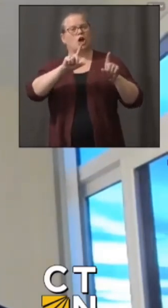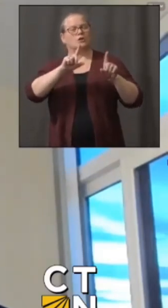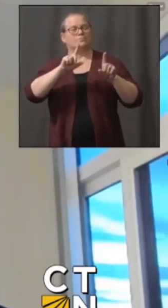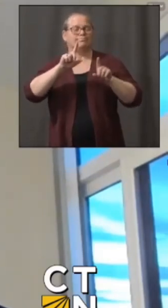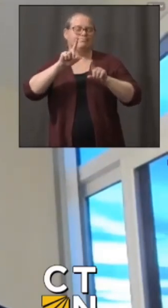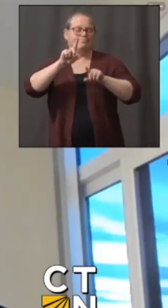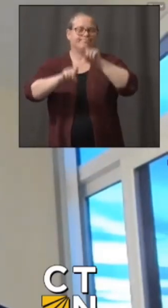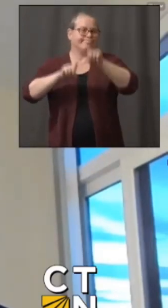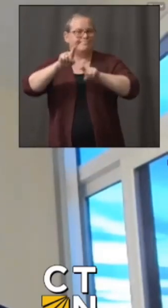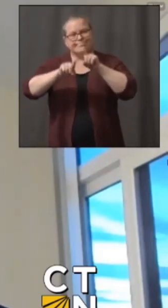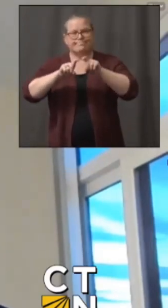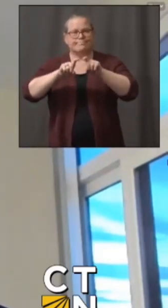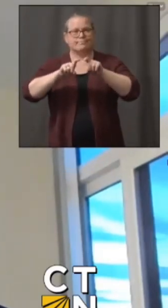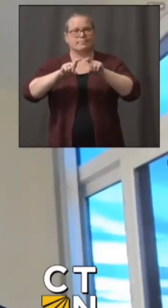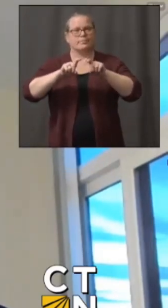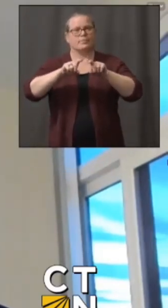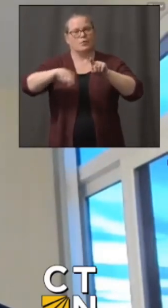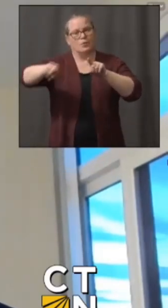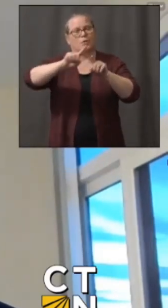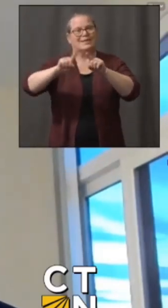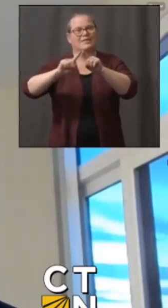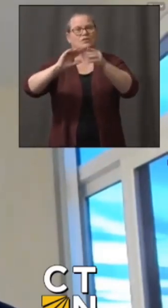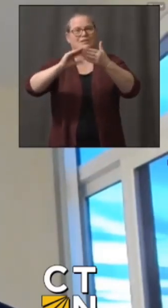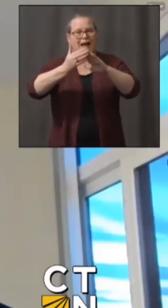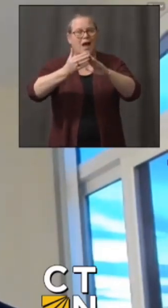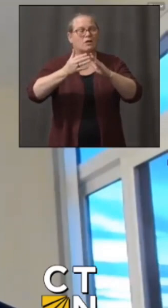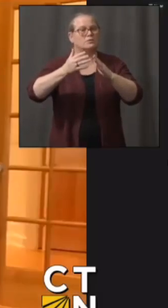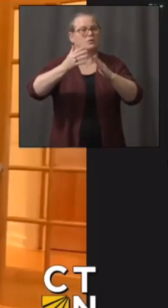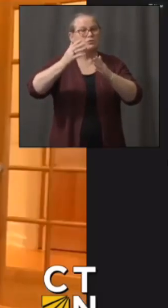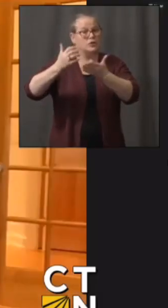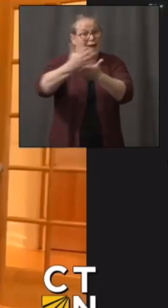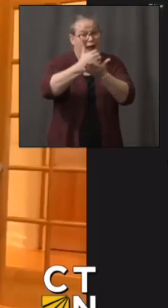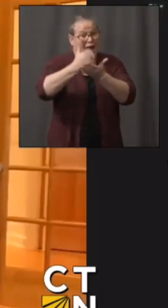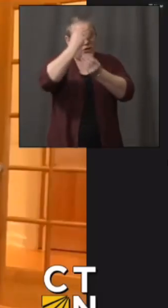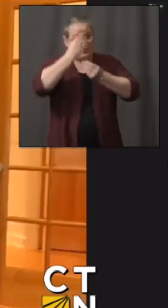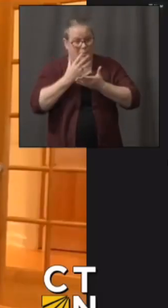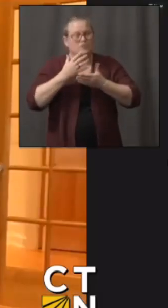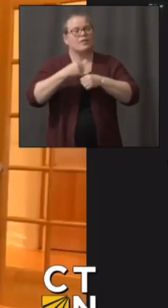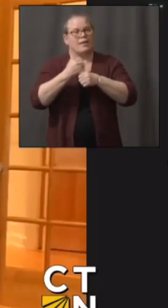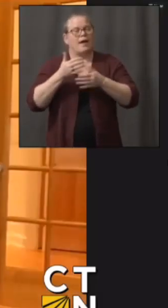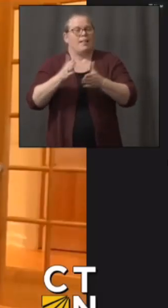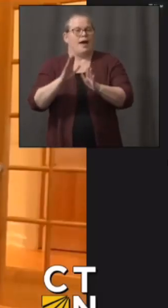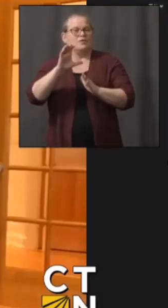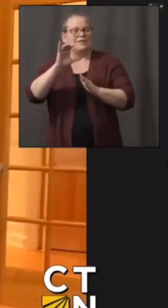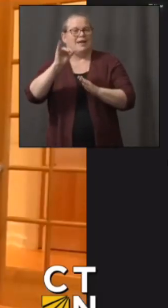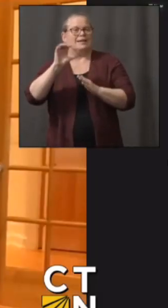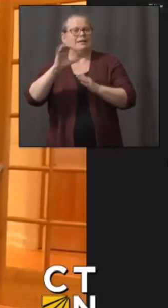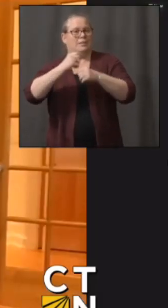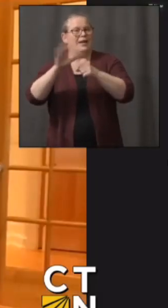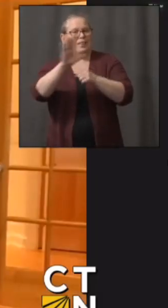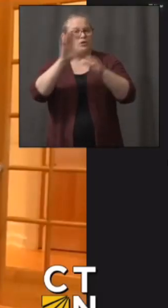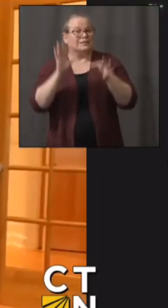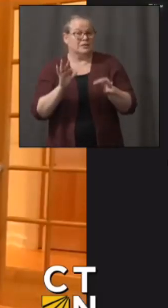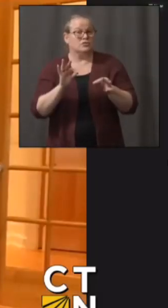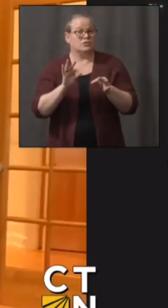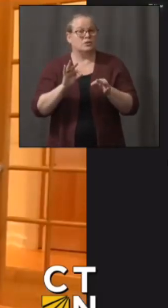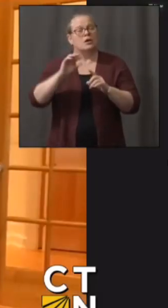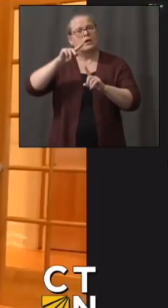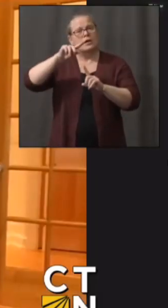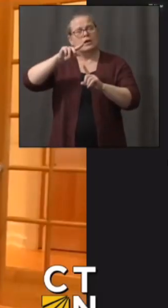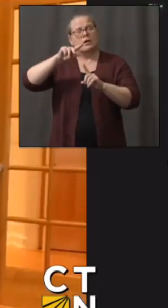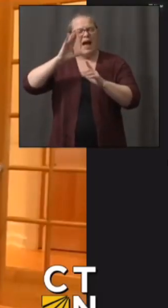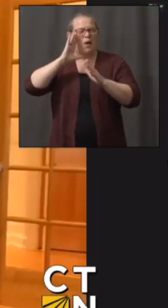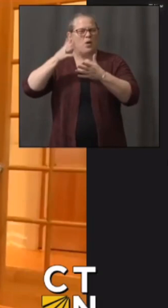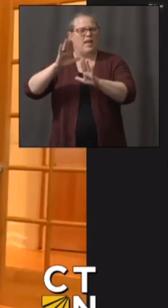our municipal calls and what we do on that basis. Sure. Just briefly, probably important to point out that the unified